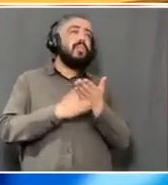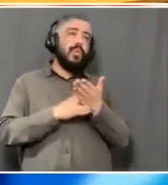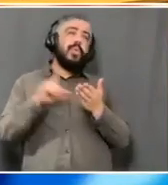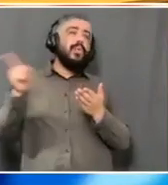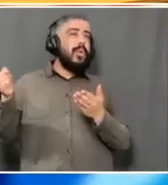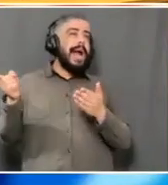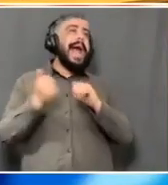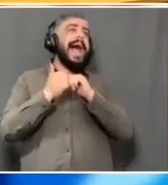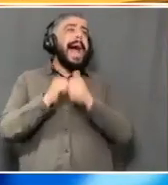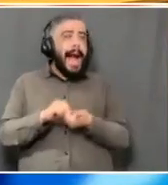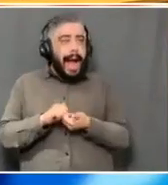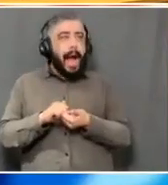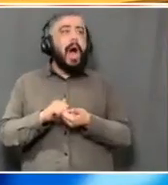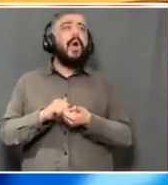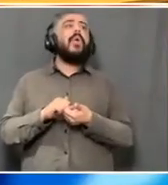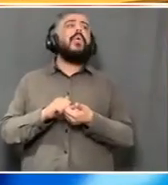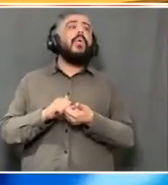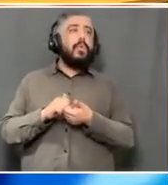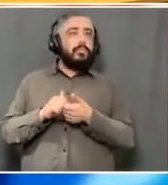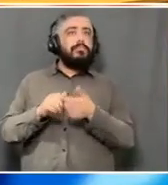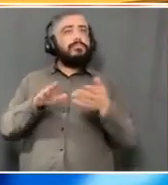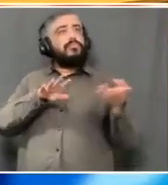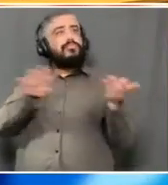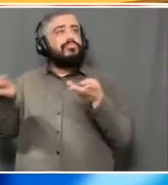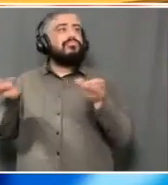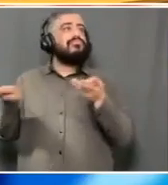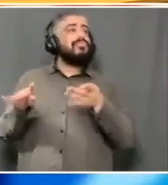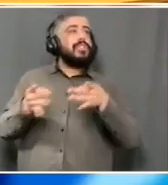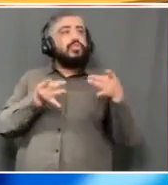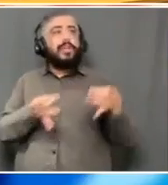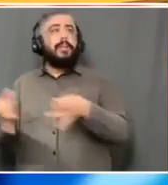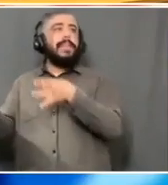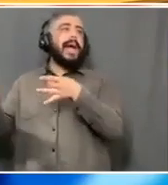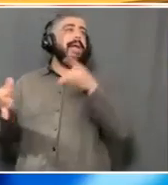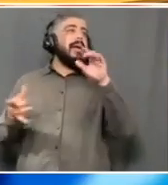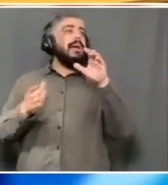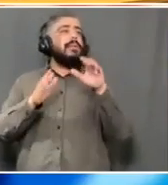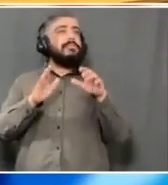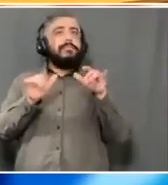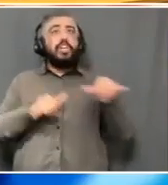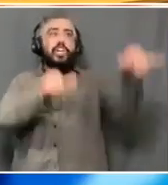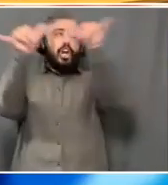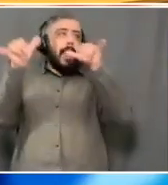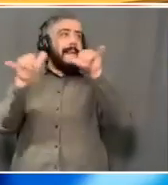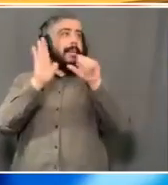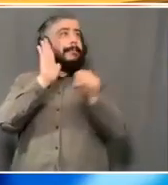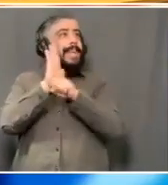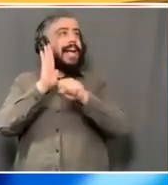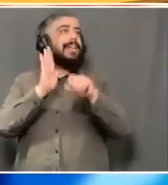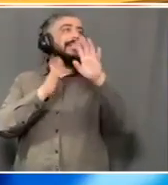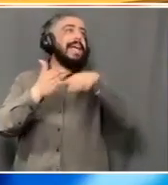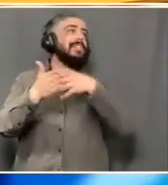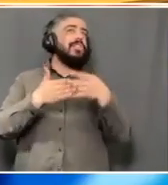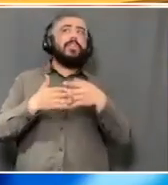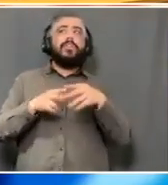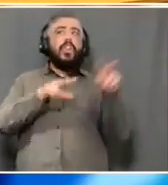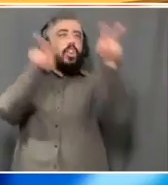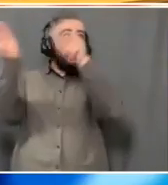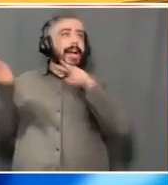mechanism of streamlining common bell schedules, looking at eligibility